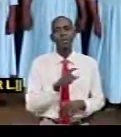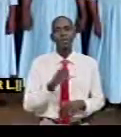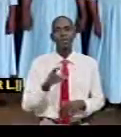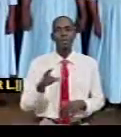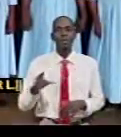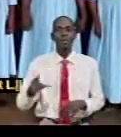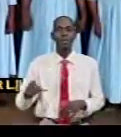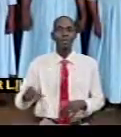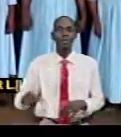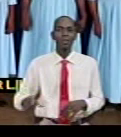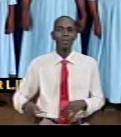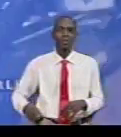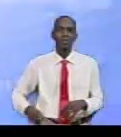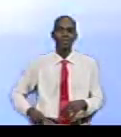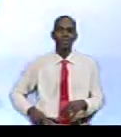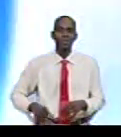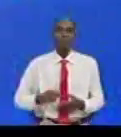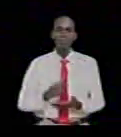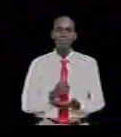Lord.